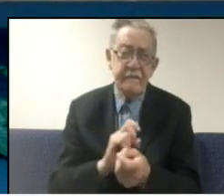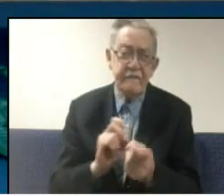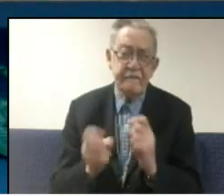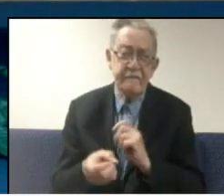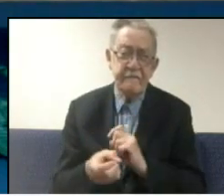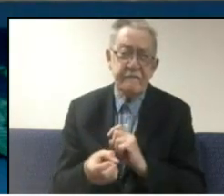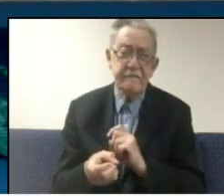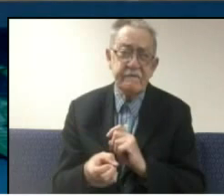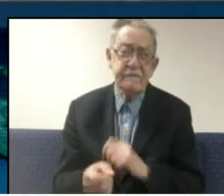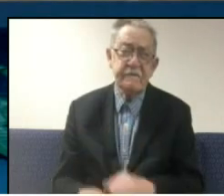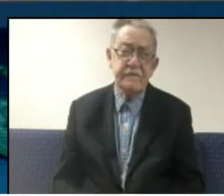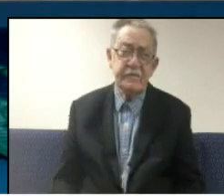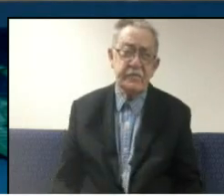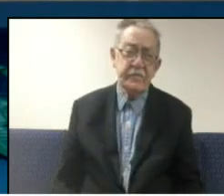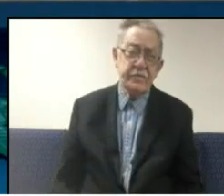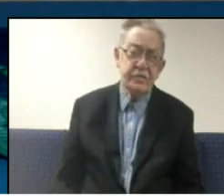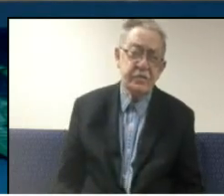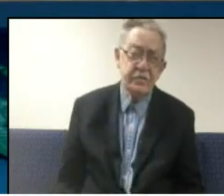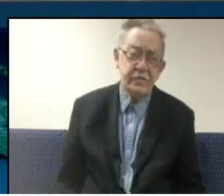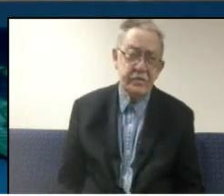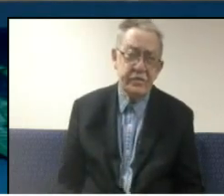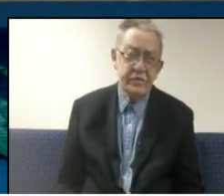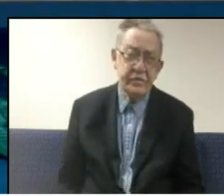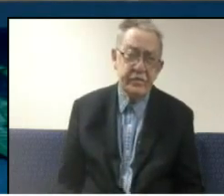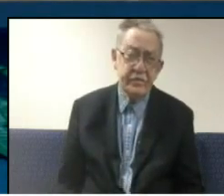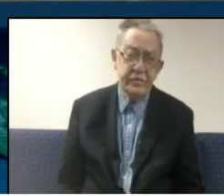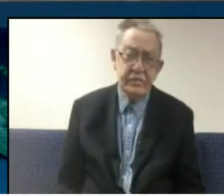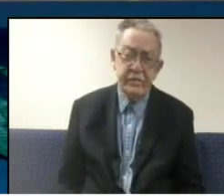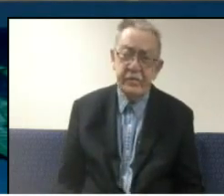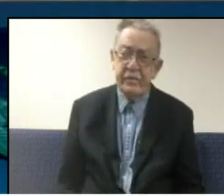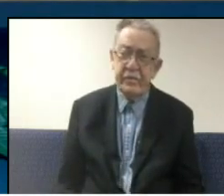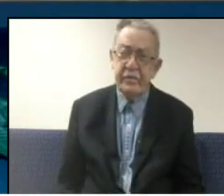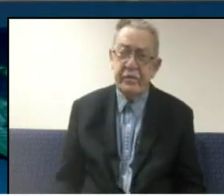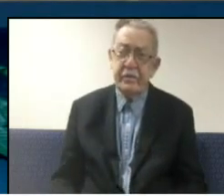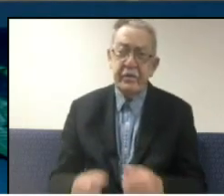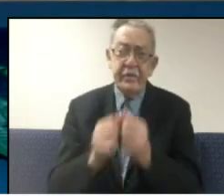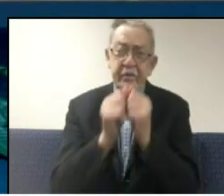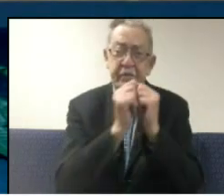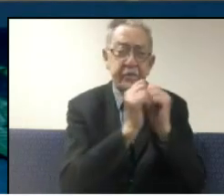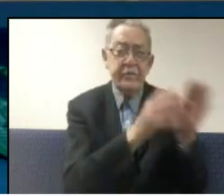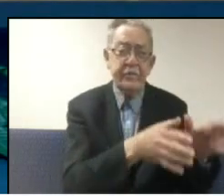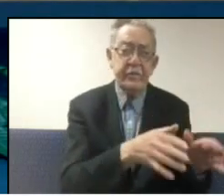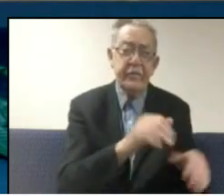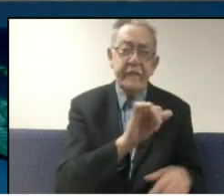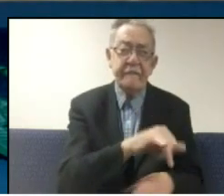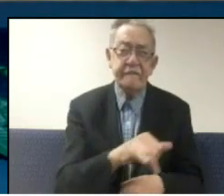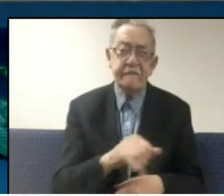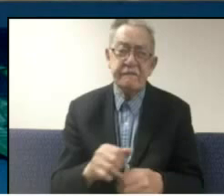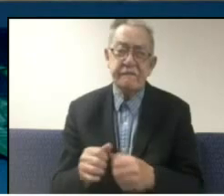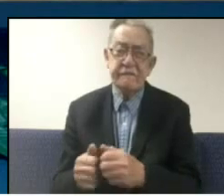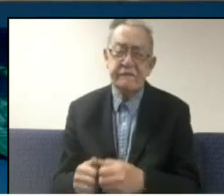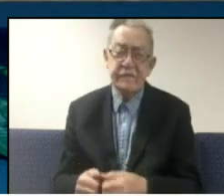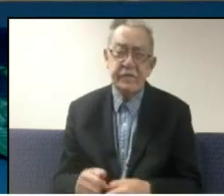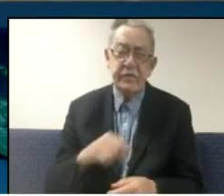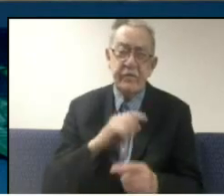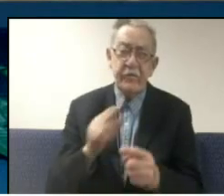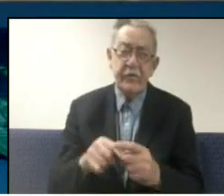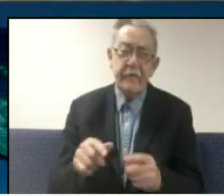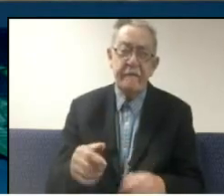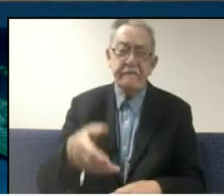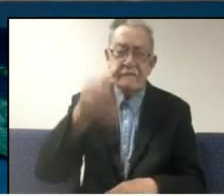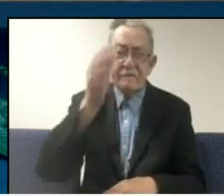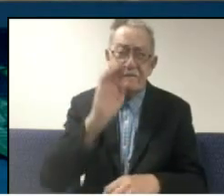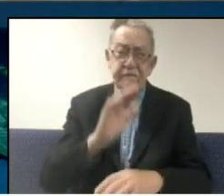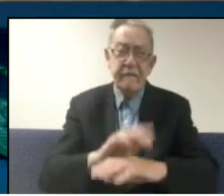You got to throw that away. Because when God calls a life,